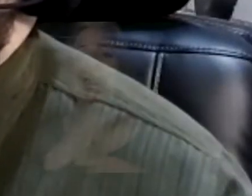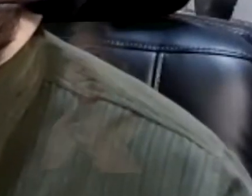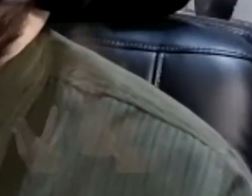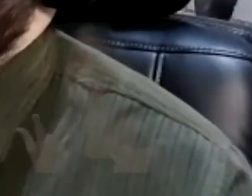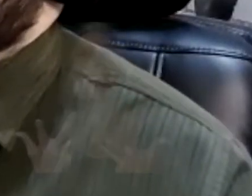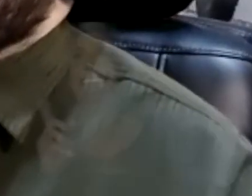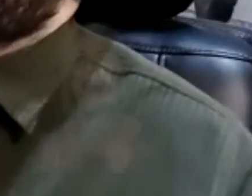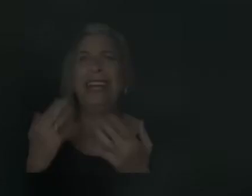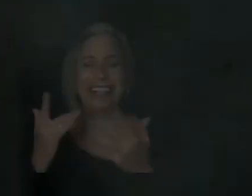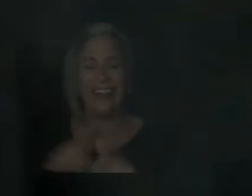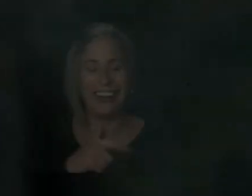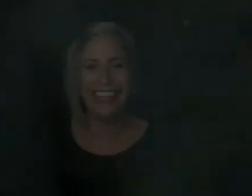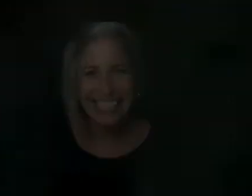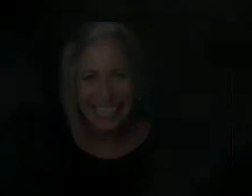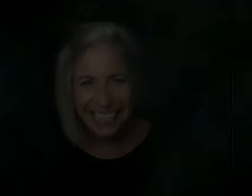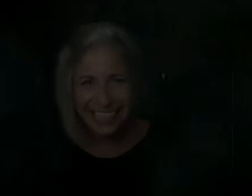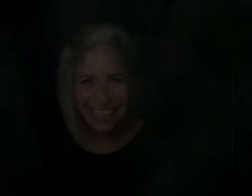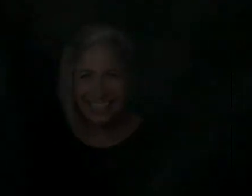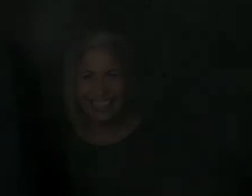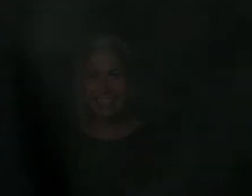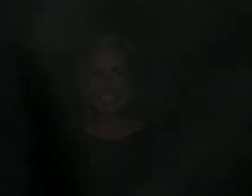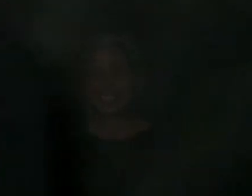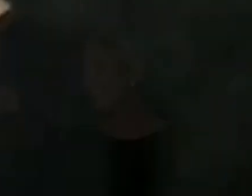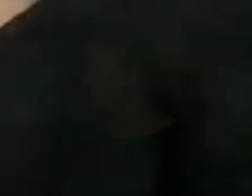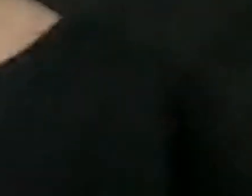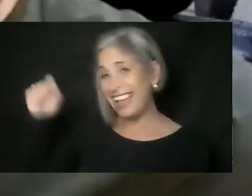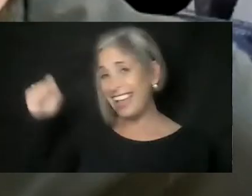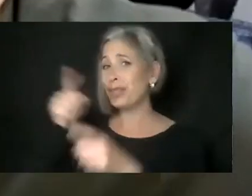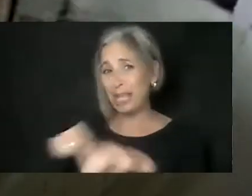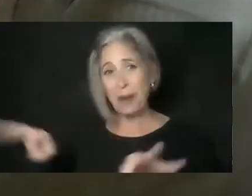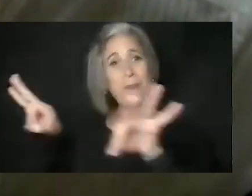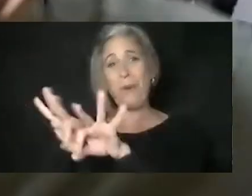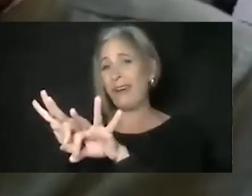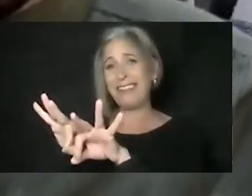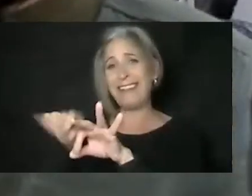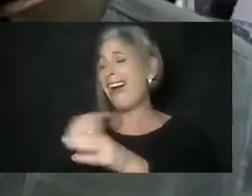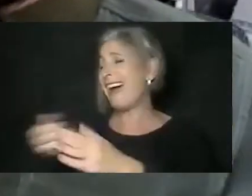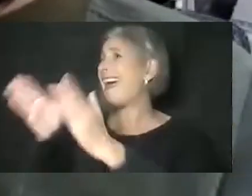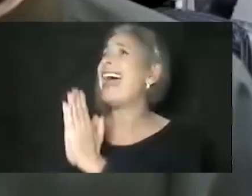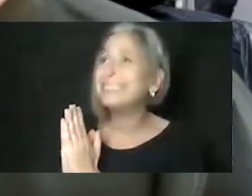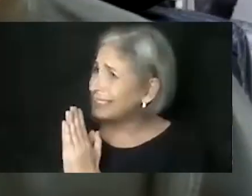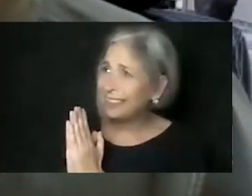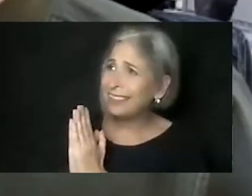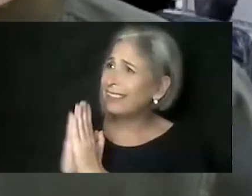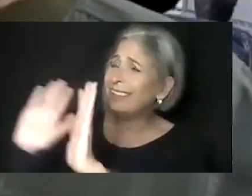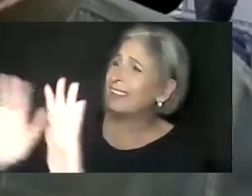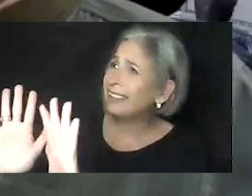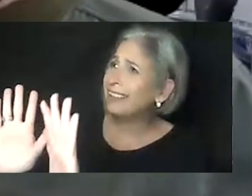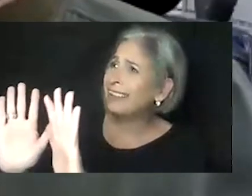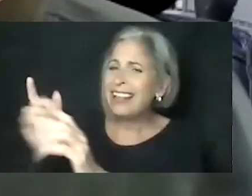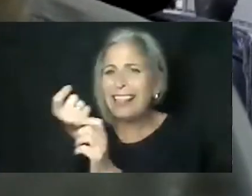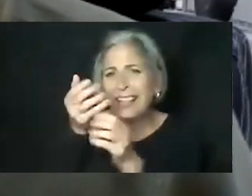burning inside of me to say, and I couldn't wait any longer. Absolutely, that's so important, and not having to make the request, even in little